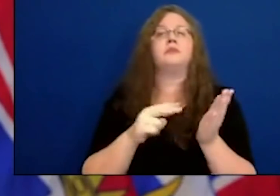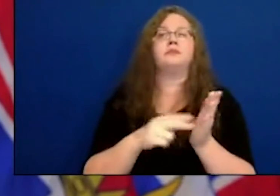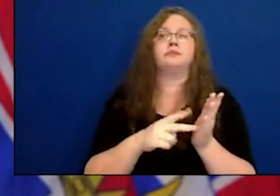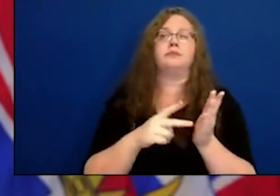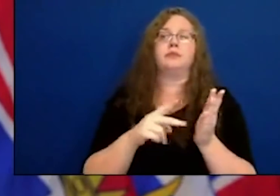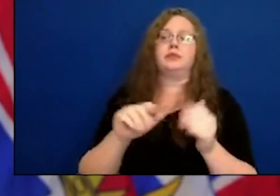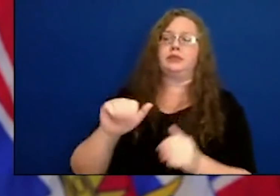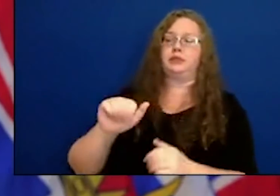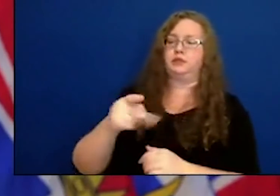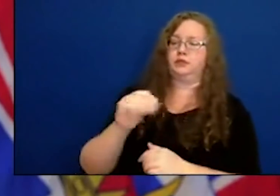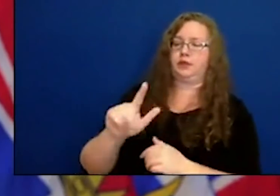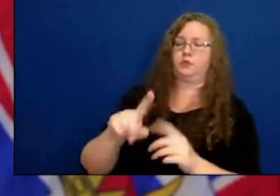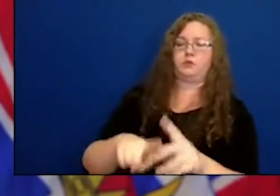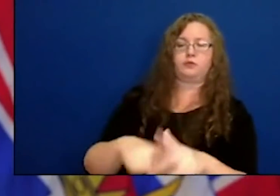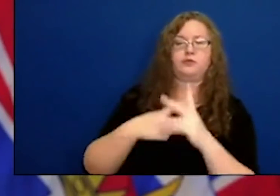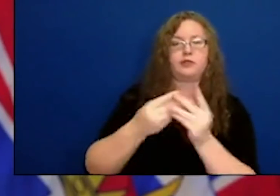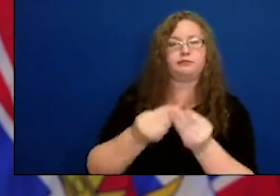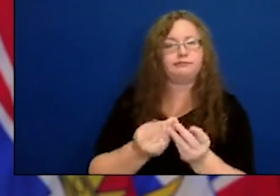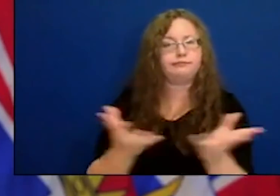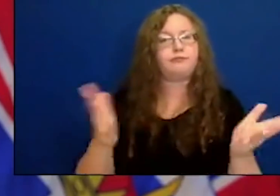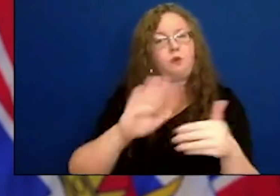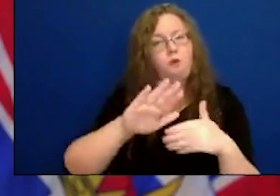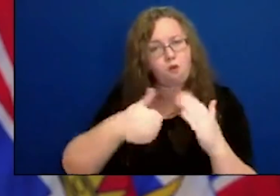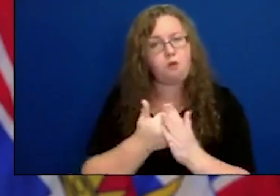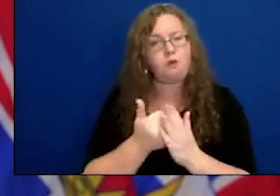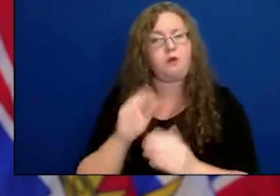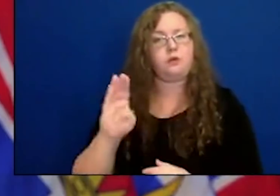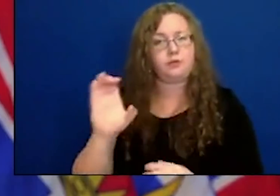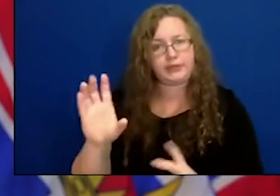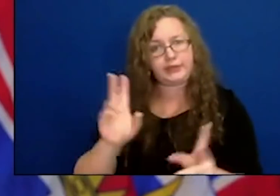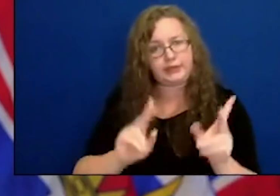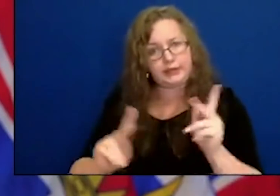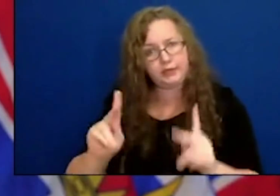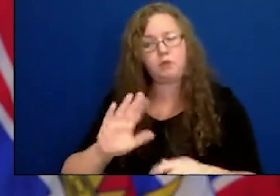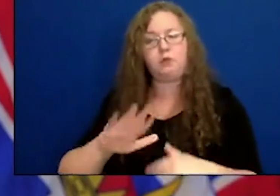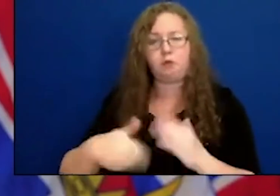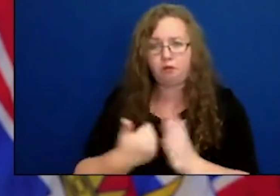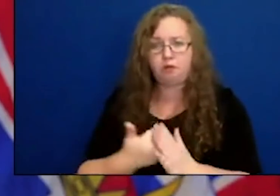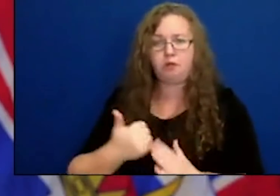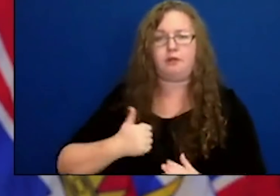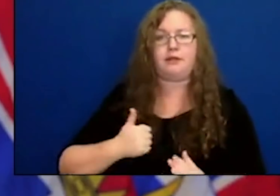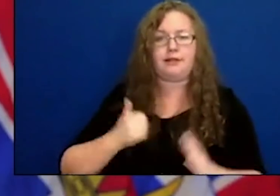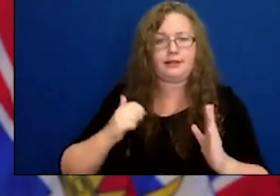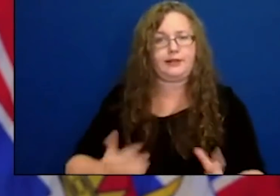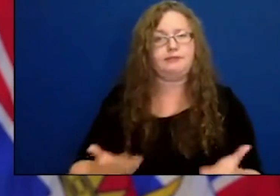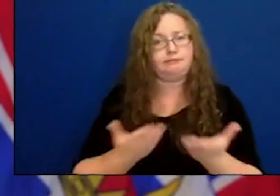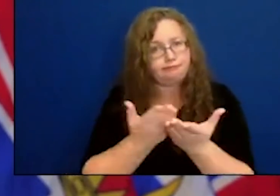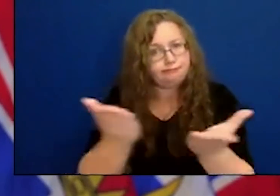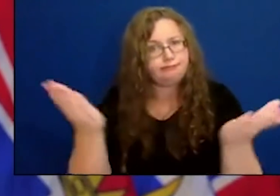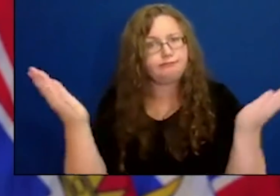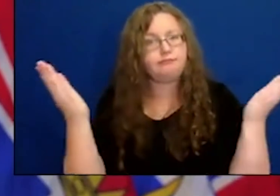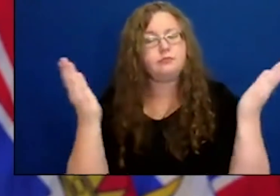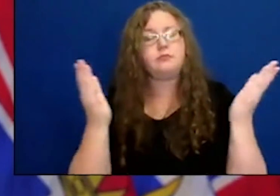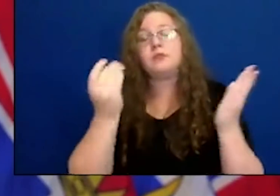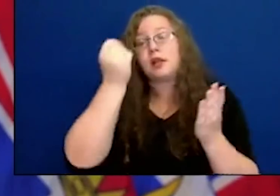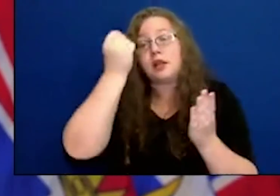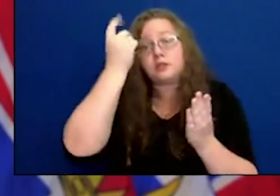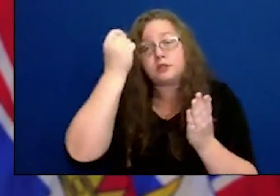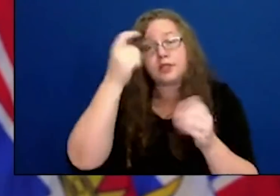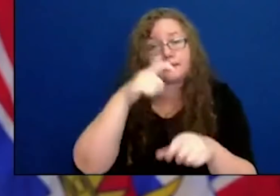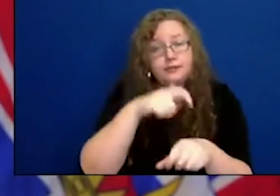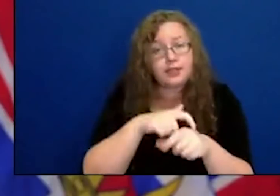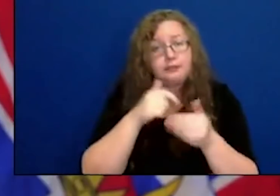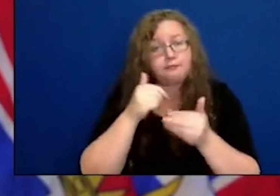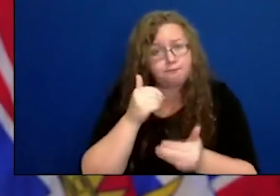it to more people across British Columbia and across Canada. But it will take some time, and we need to sort of sequence it